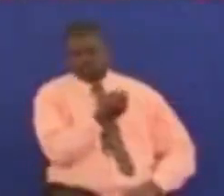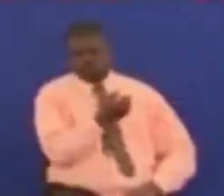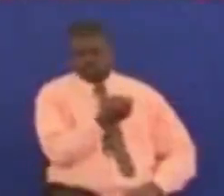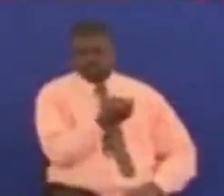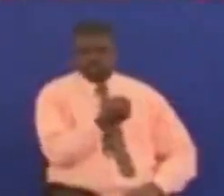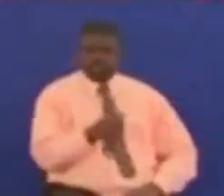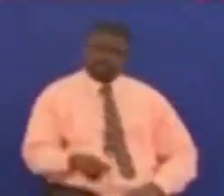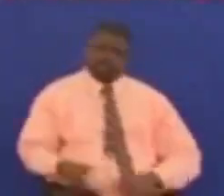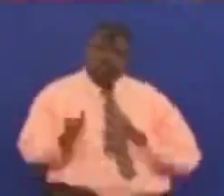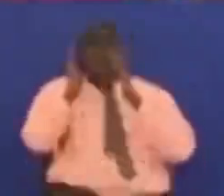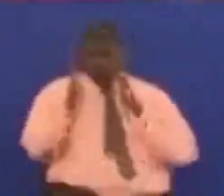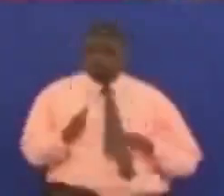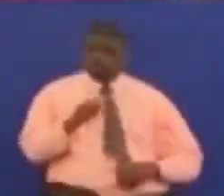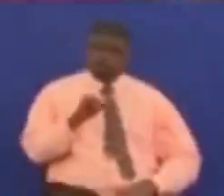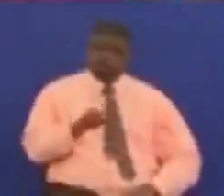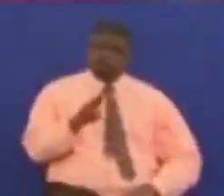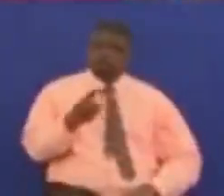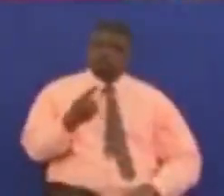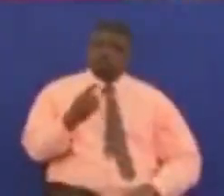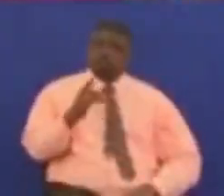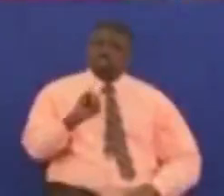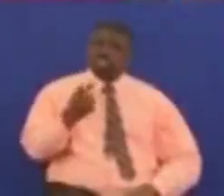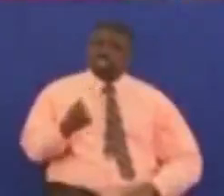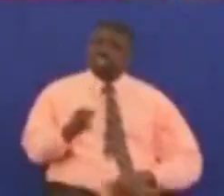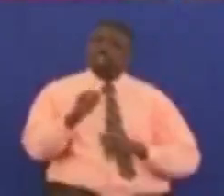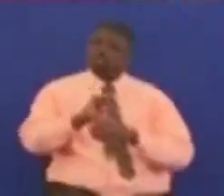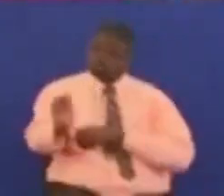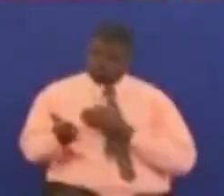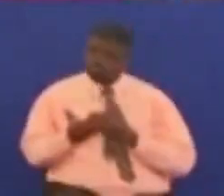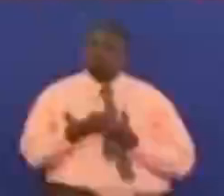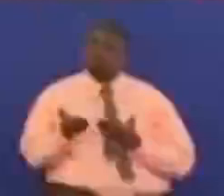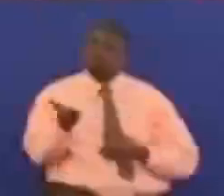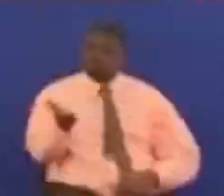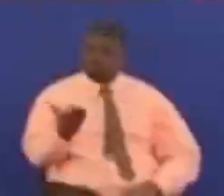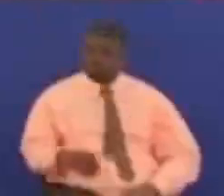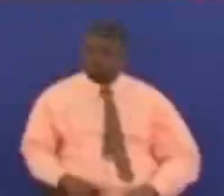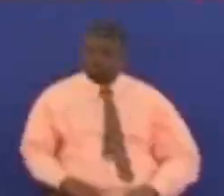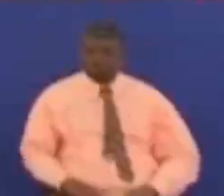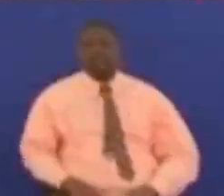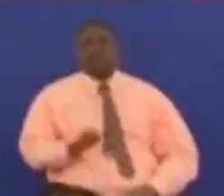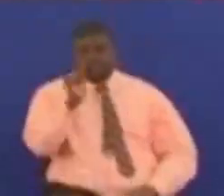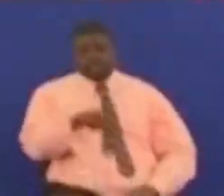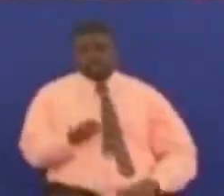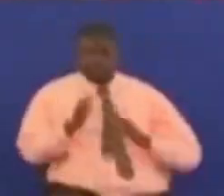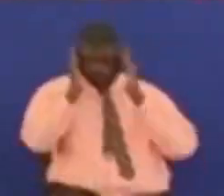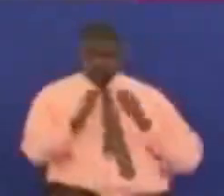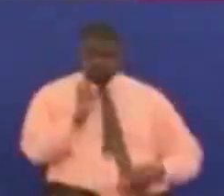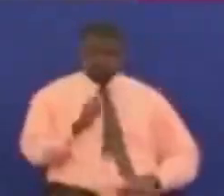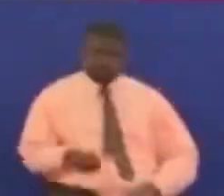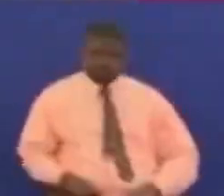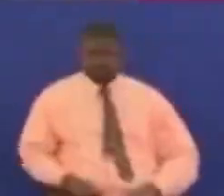Wait a second. Honorable Judith Kapinga, may you repeat yourself, please? Yes, Madam Speaker.